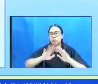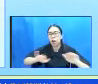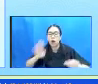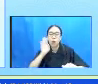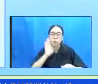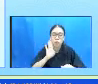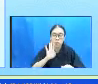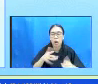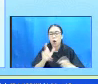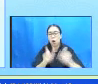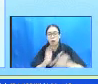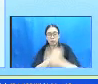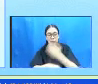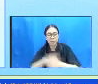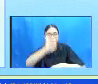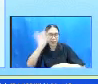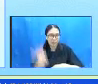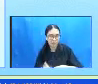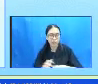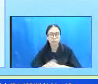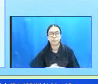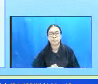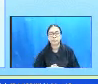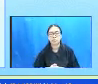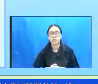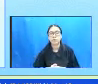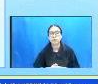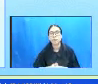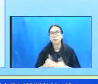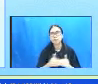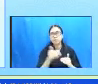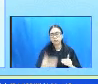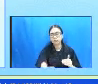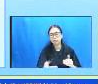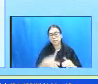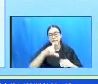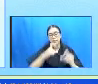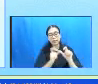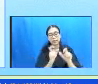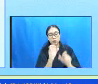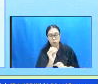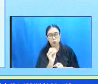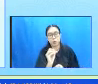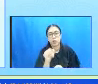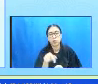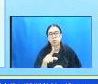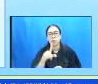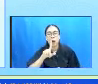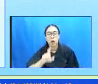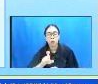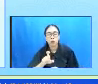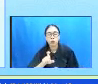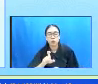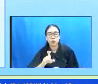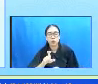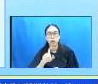also CSO must ensure acknowledgement of the high vulnerability group in public policy through advocacy